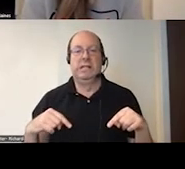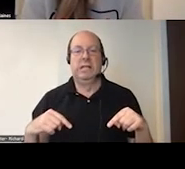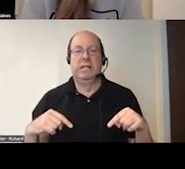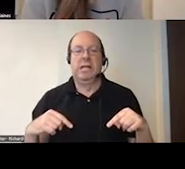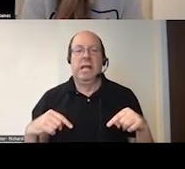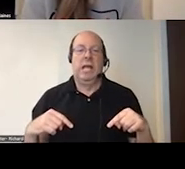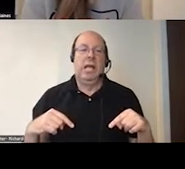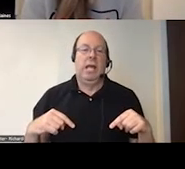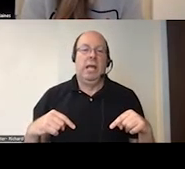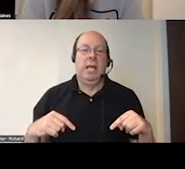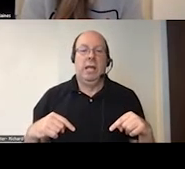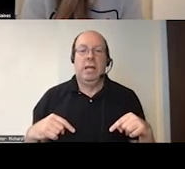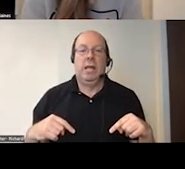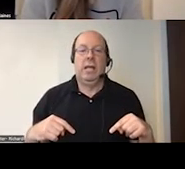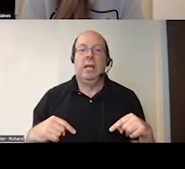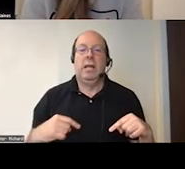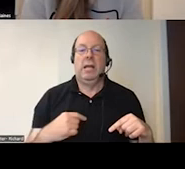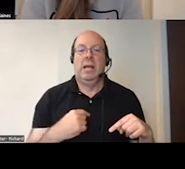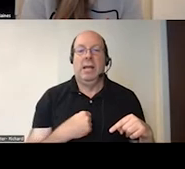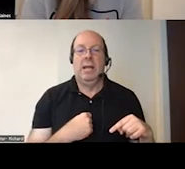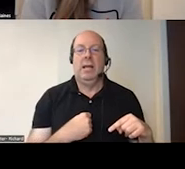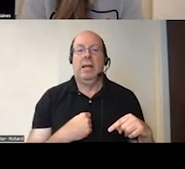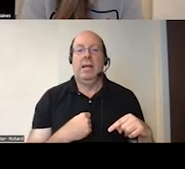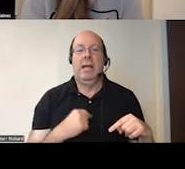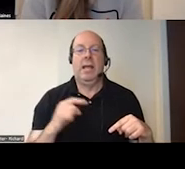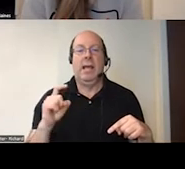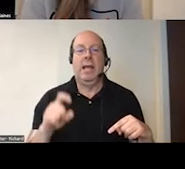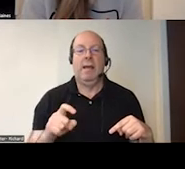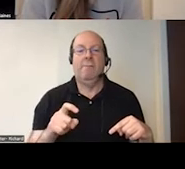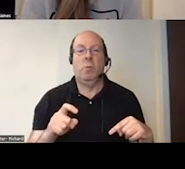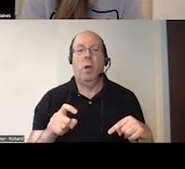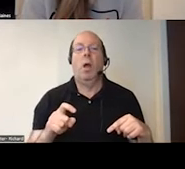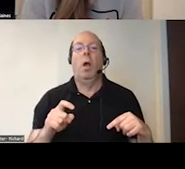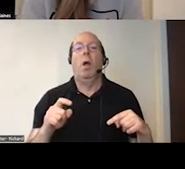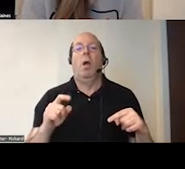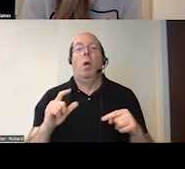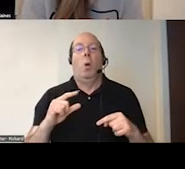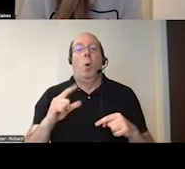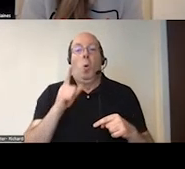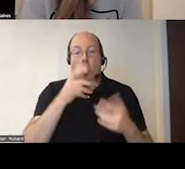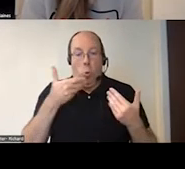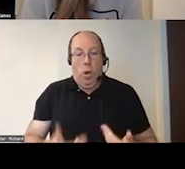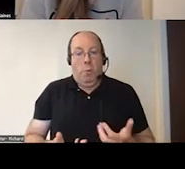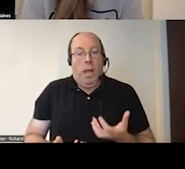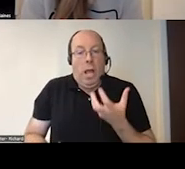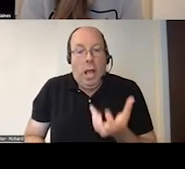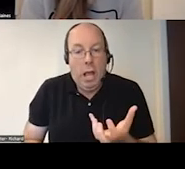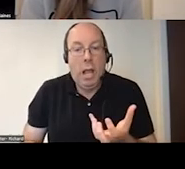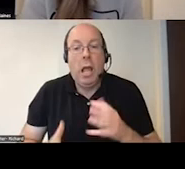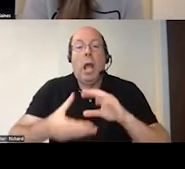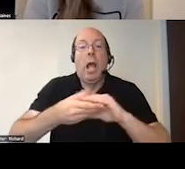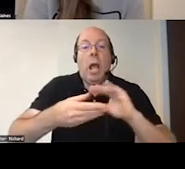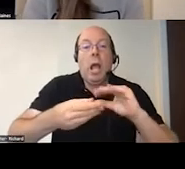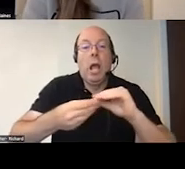question. We have to think really carefully about like what we say and how much of ourselves we give. And I don't think that that's necessarily any different